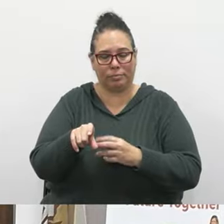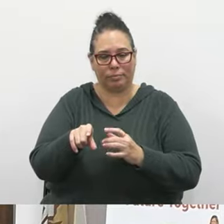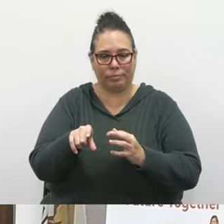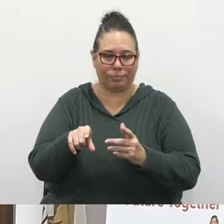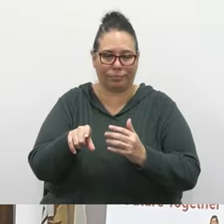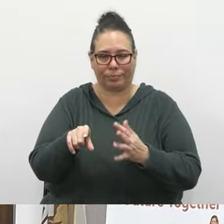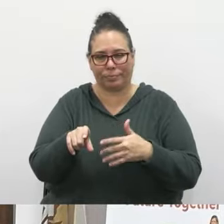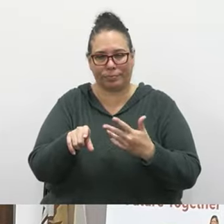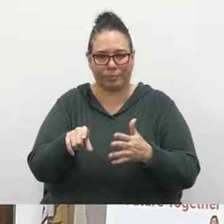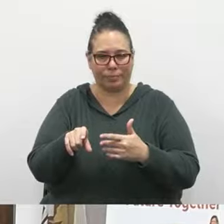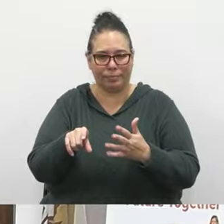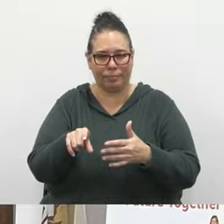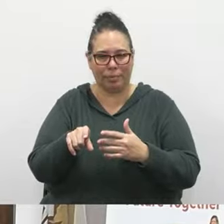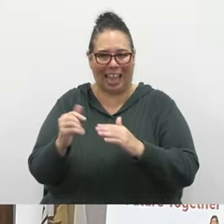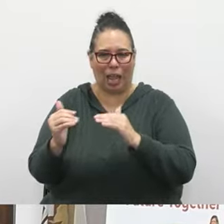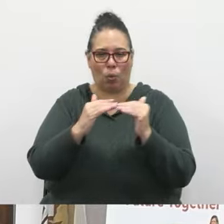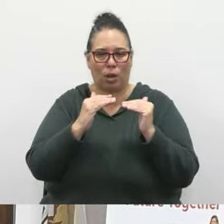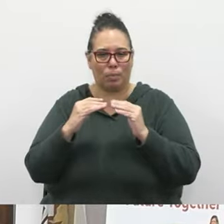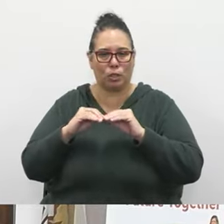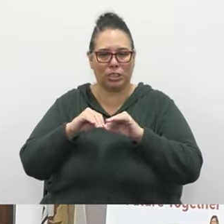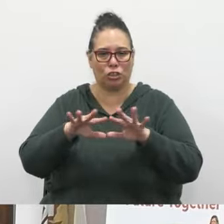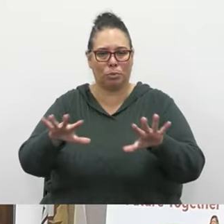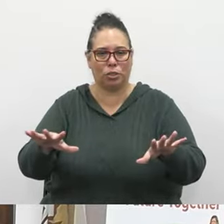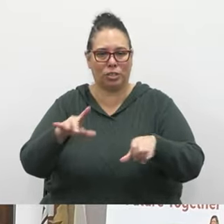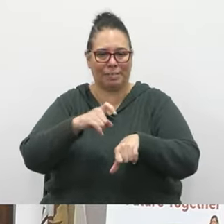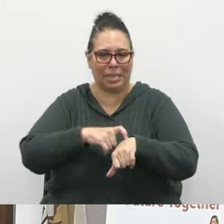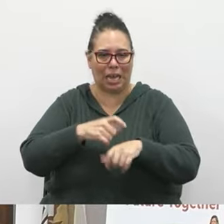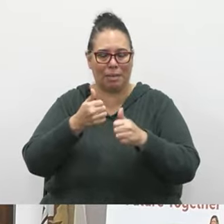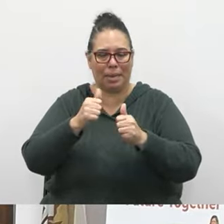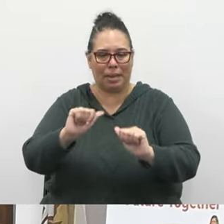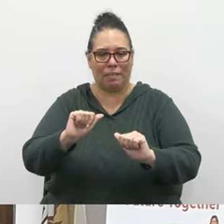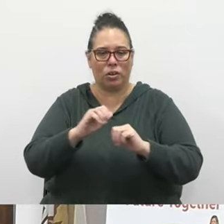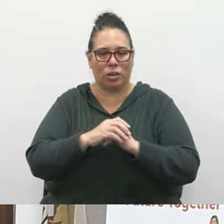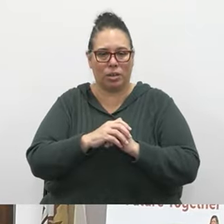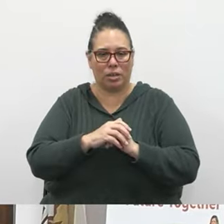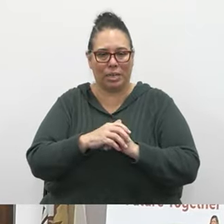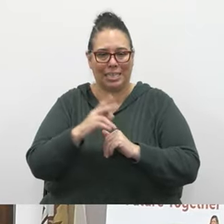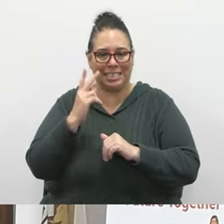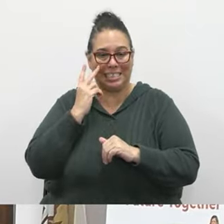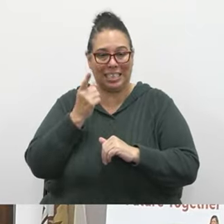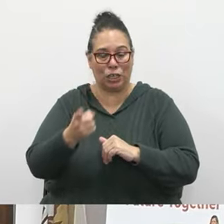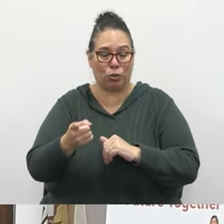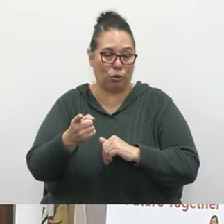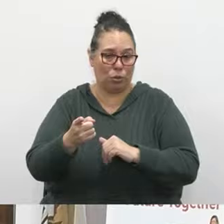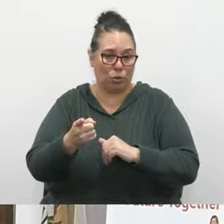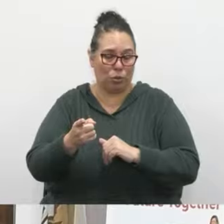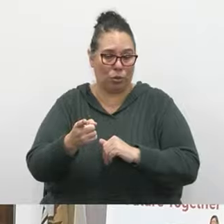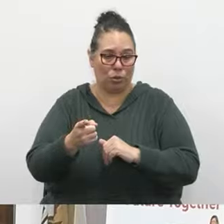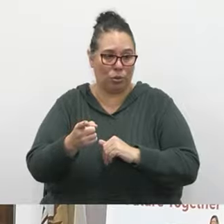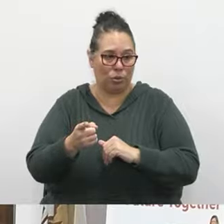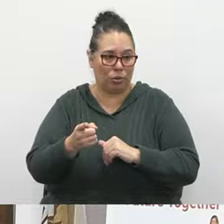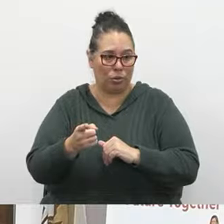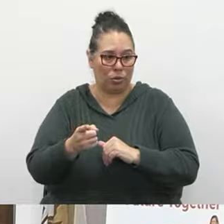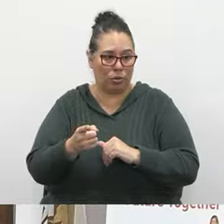not equal, but an equitable distribution of time and effort. And so even seeing you on as many